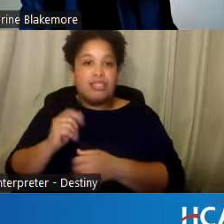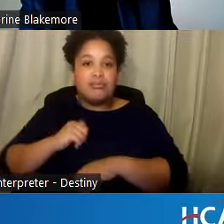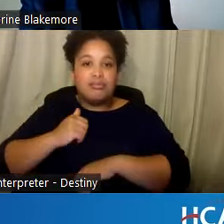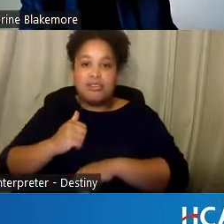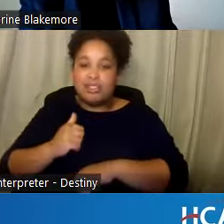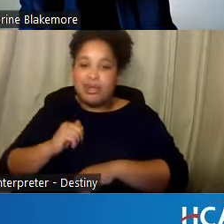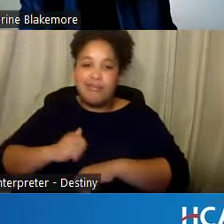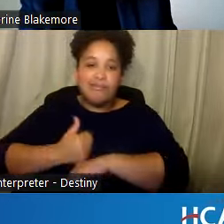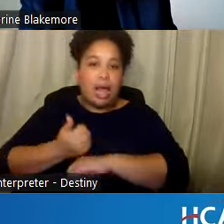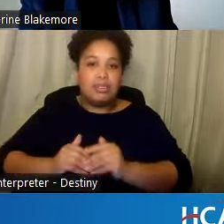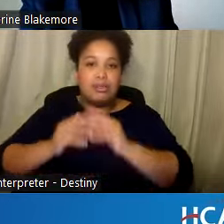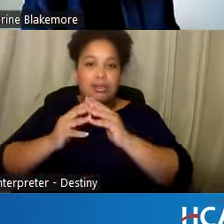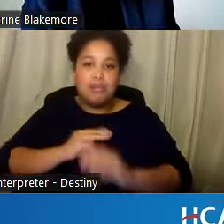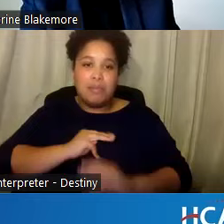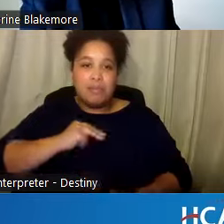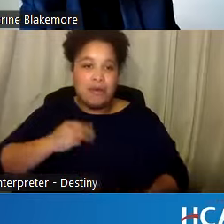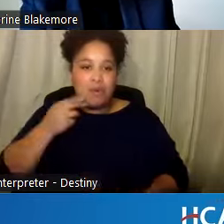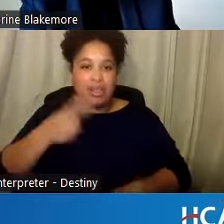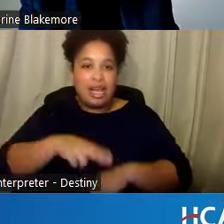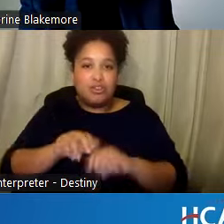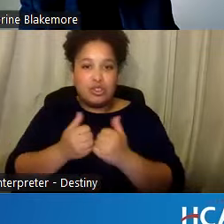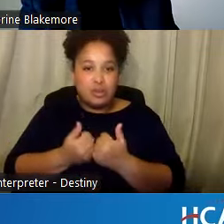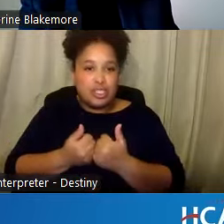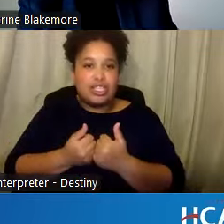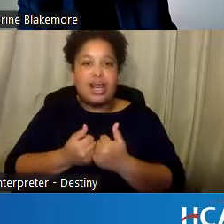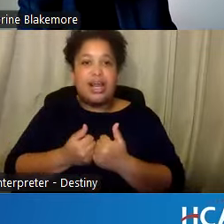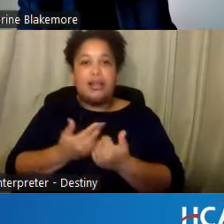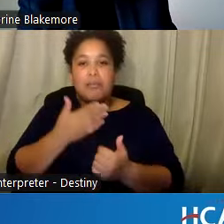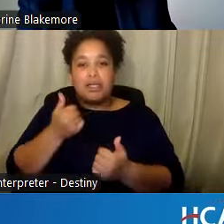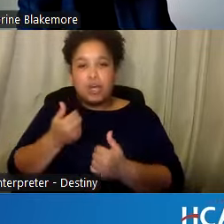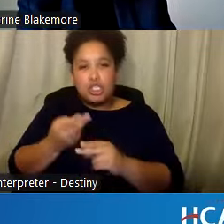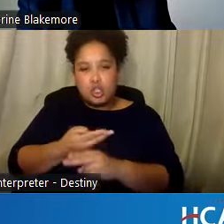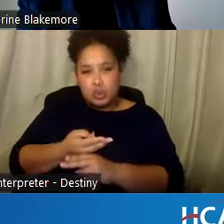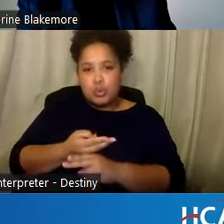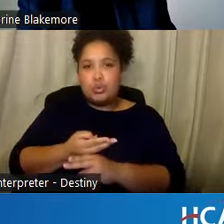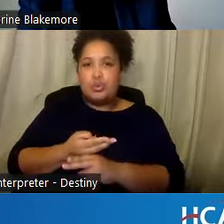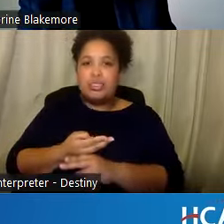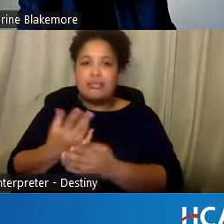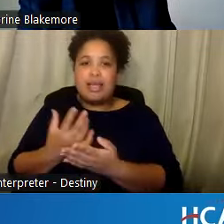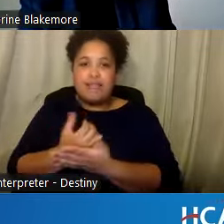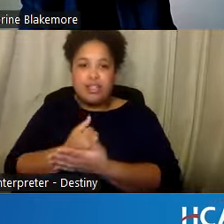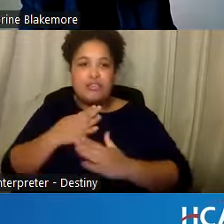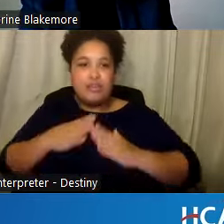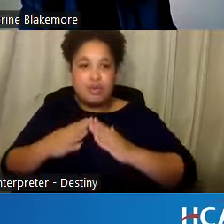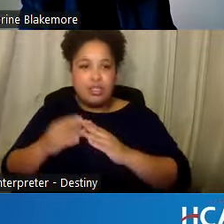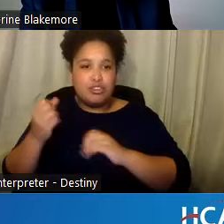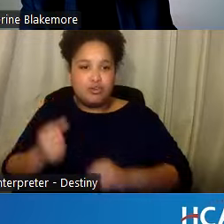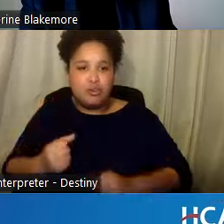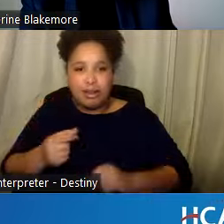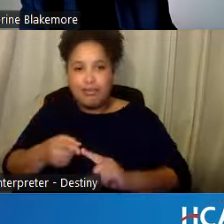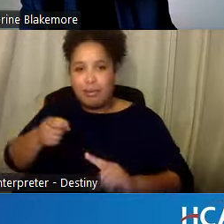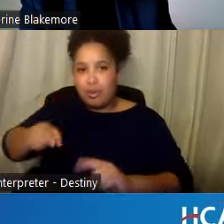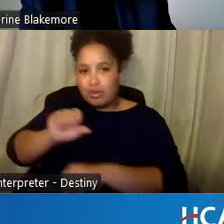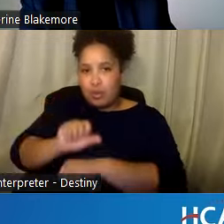my pleasure to turn it over to James and Maria and hear the good work that's happening. And I know they're also available at the end